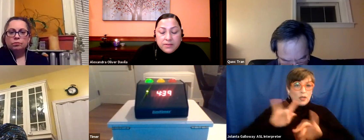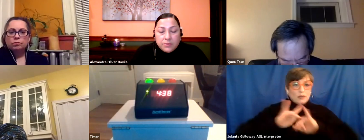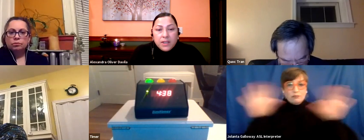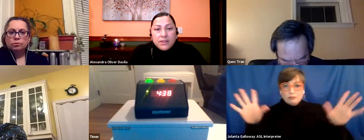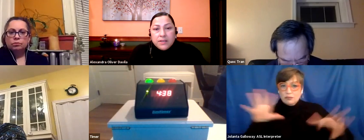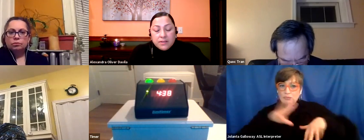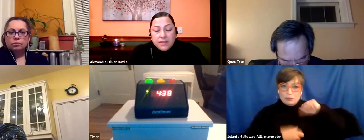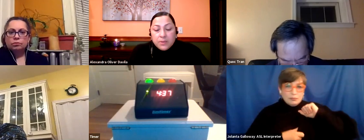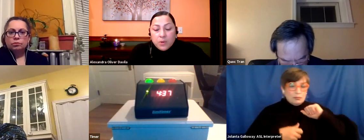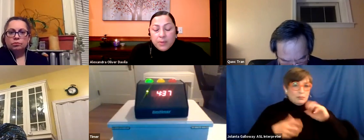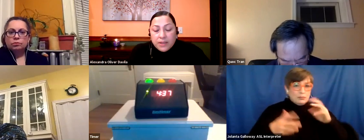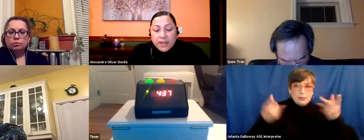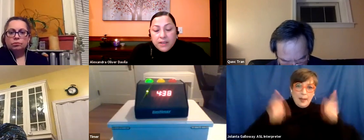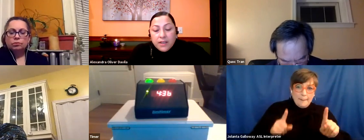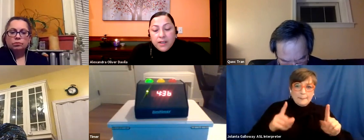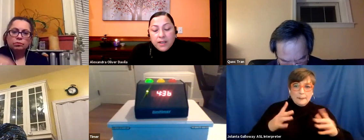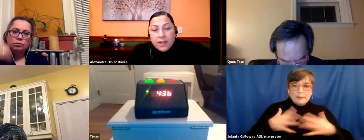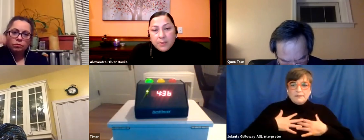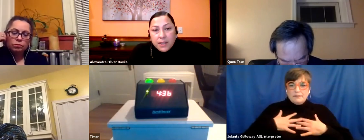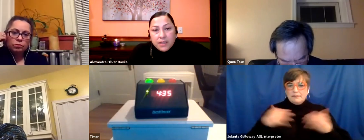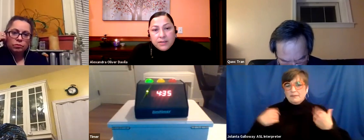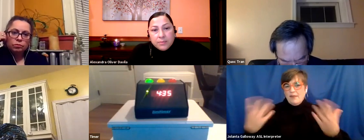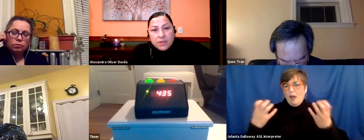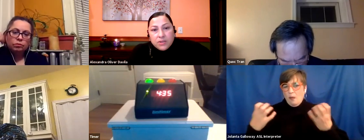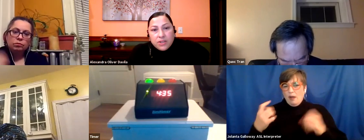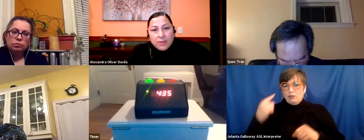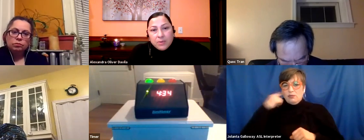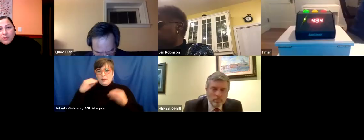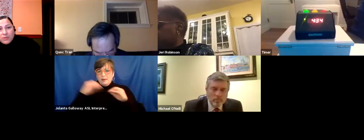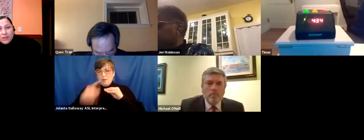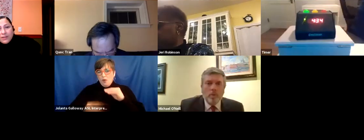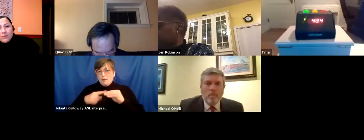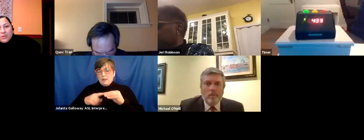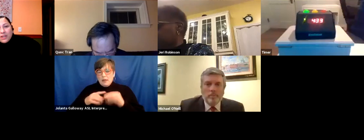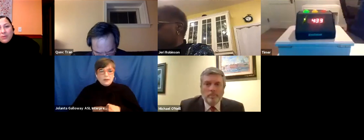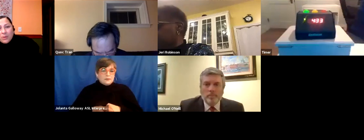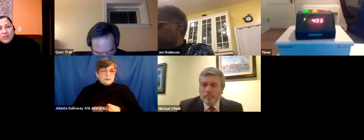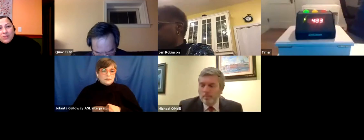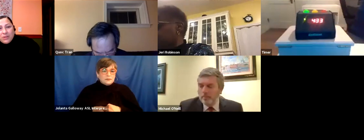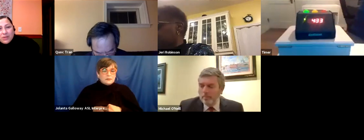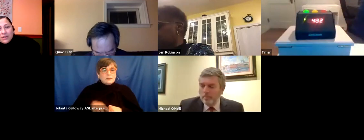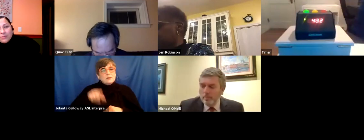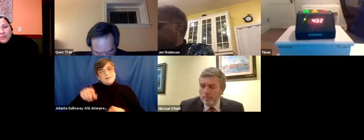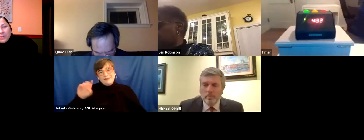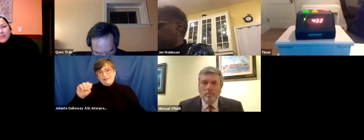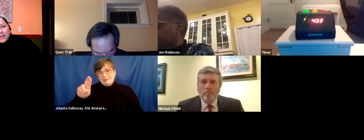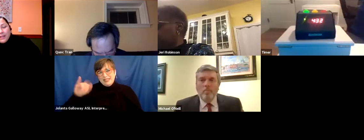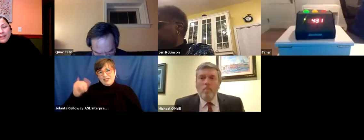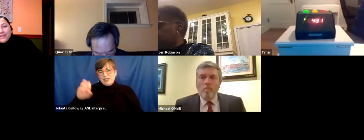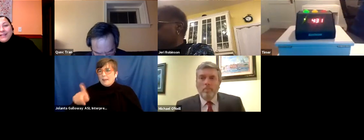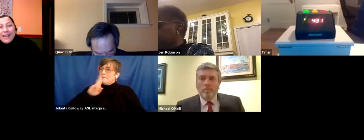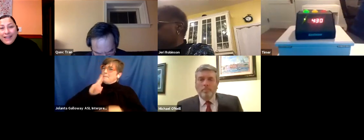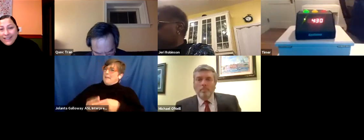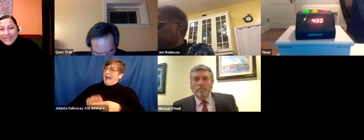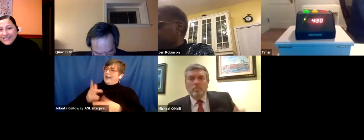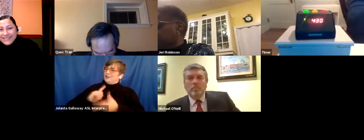And I would like to hear more about that. And Mr. James, when you said you were going to New York and when we were emailing,